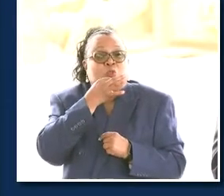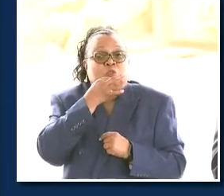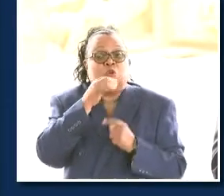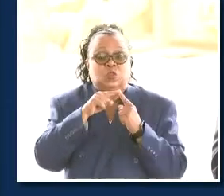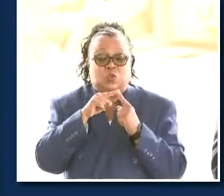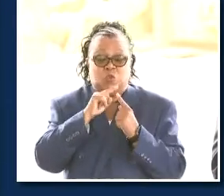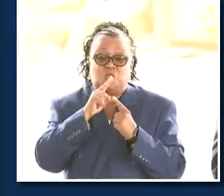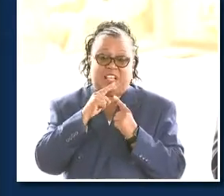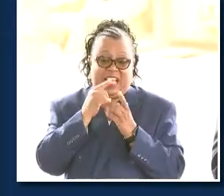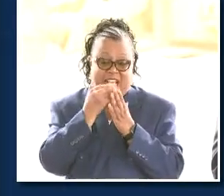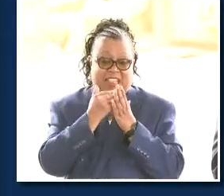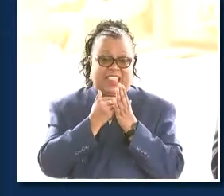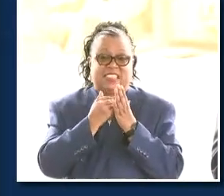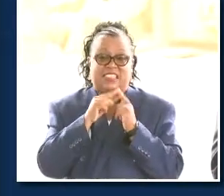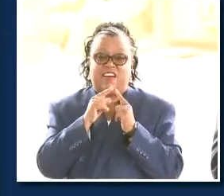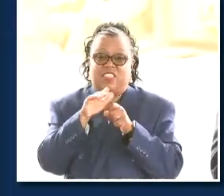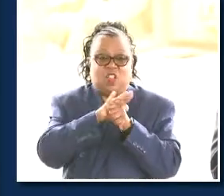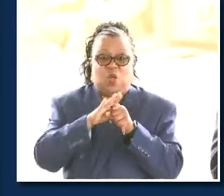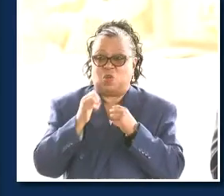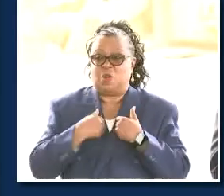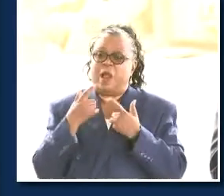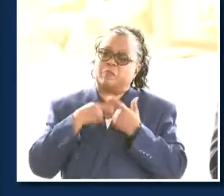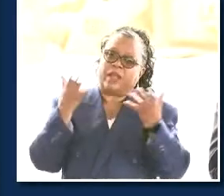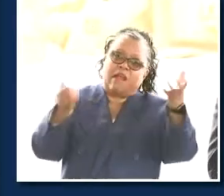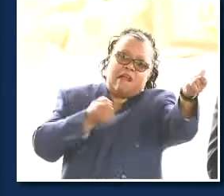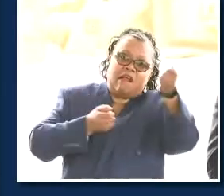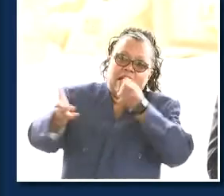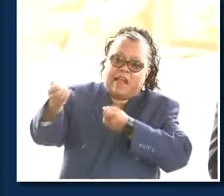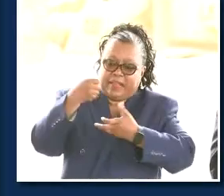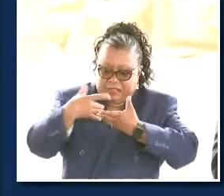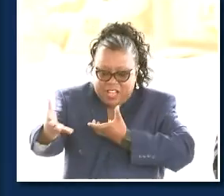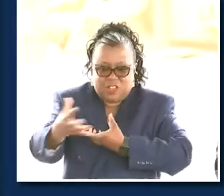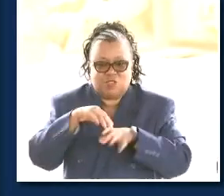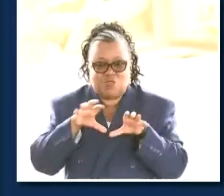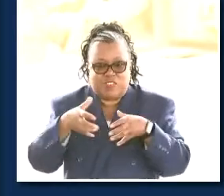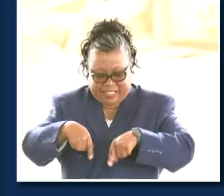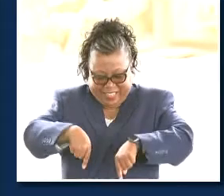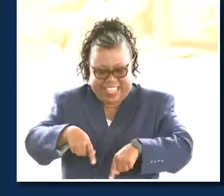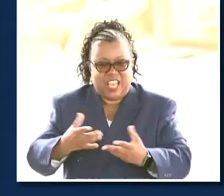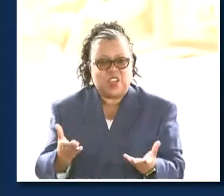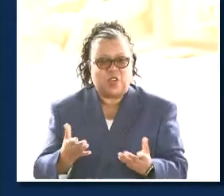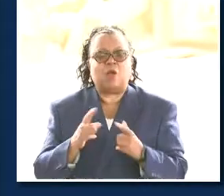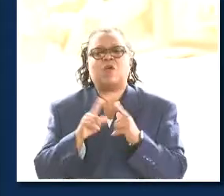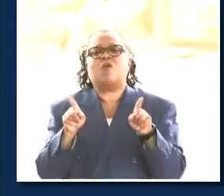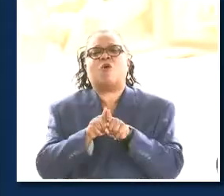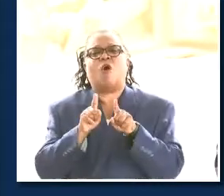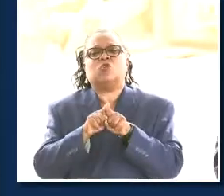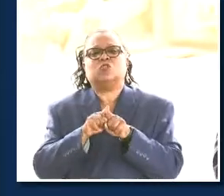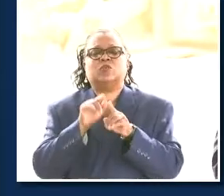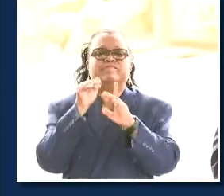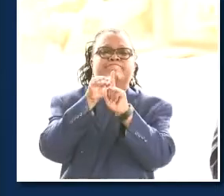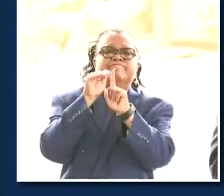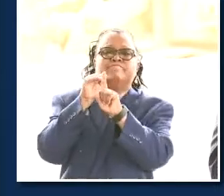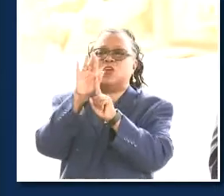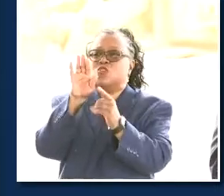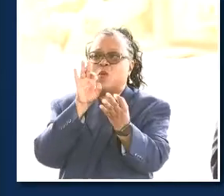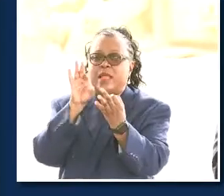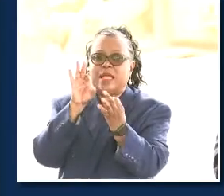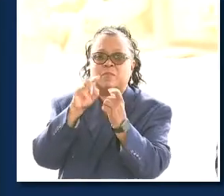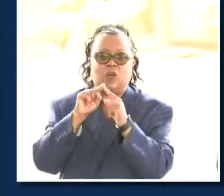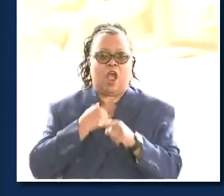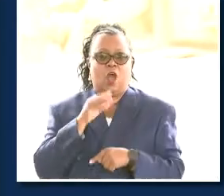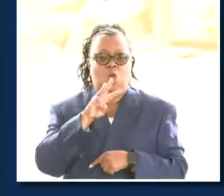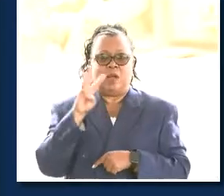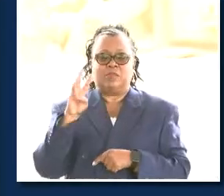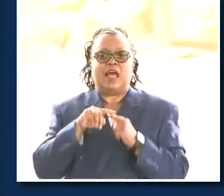to essentially enlist the talents of the local residents, bringing folks into the fold here. We are also soliciting your input on our